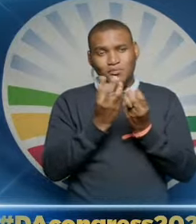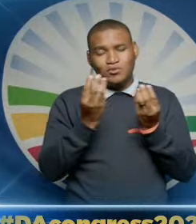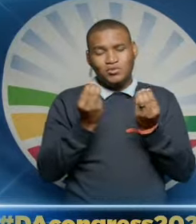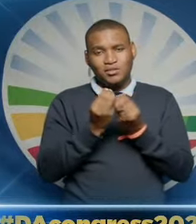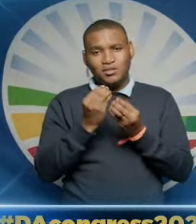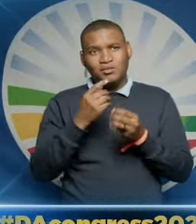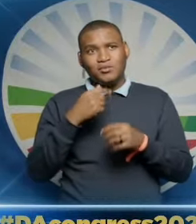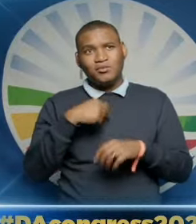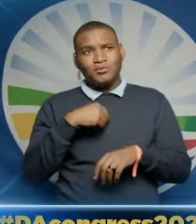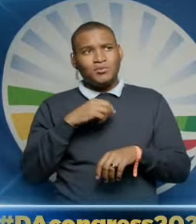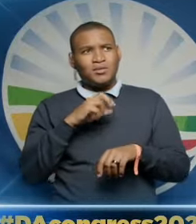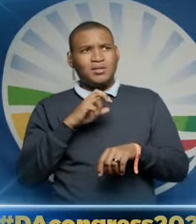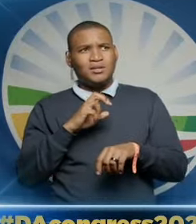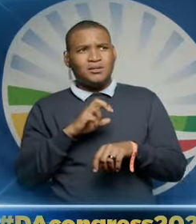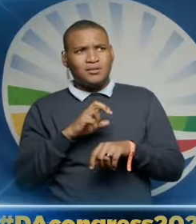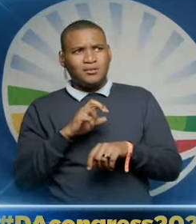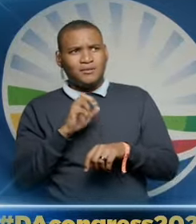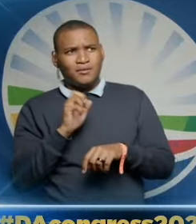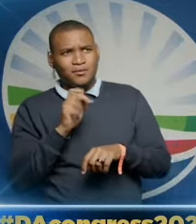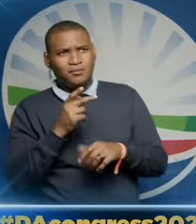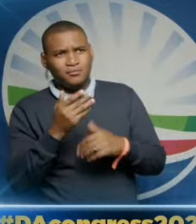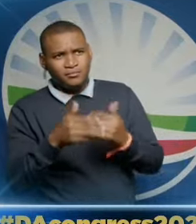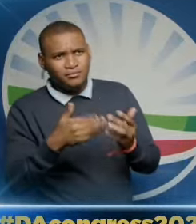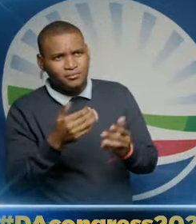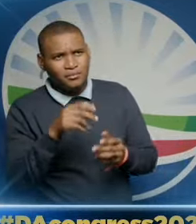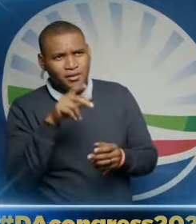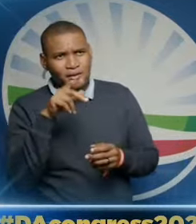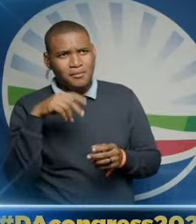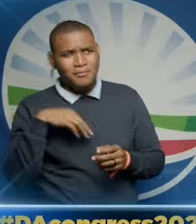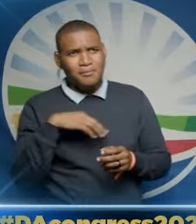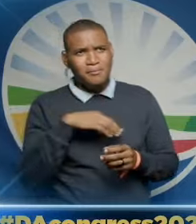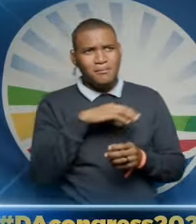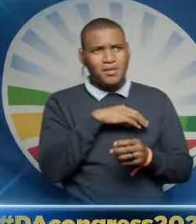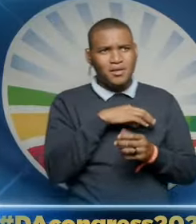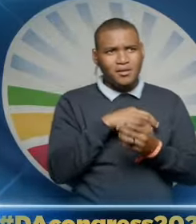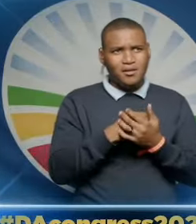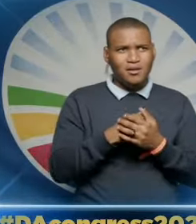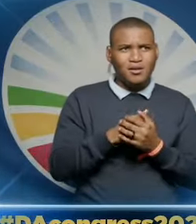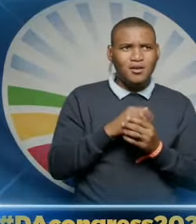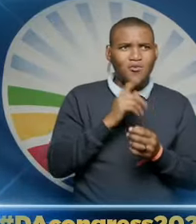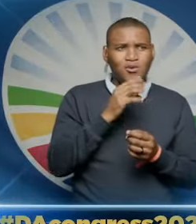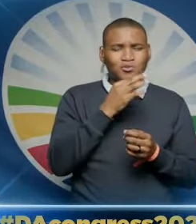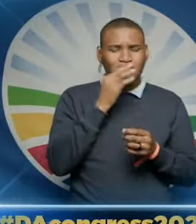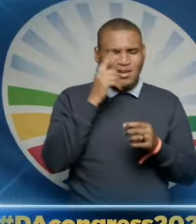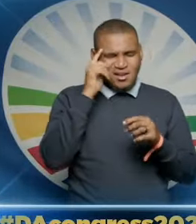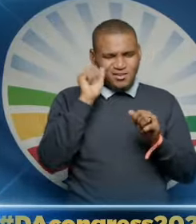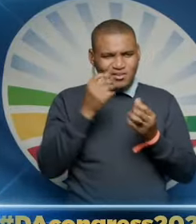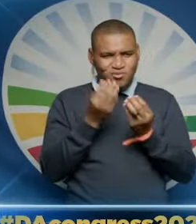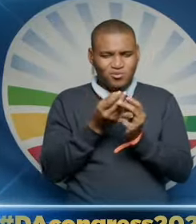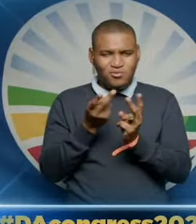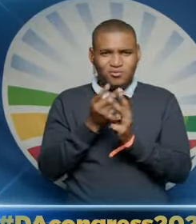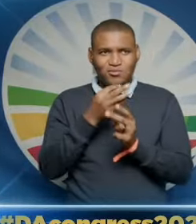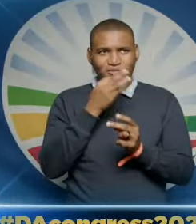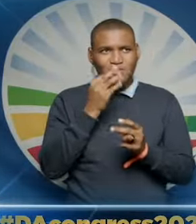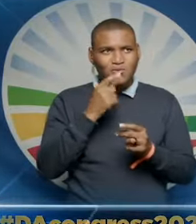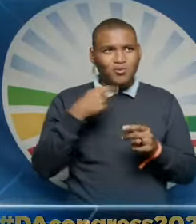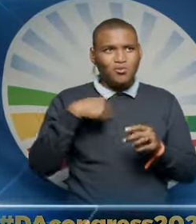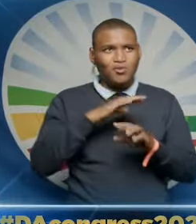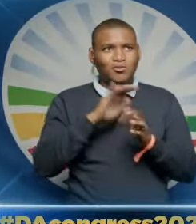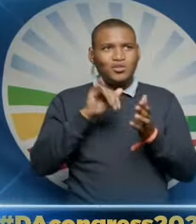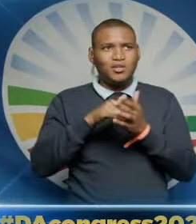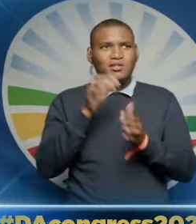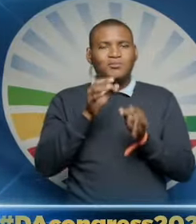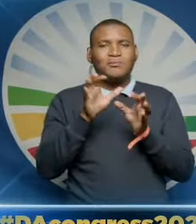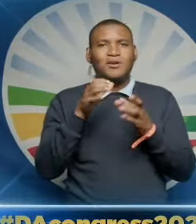to 2024. And go ahead. You know what the beauty is, what Carly was saying and what you were saying, is that we're not just a party